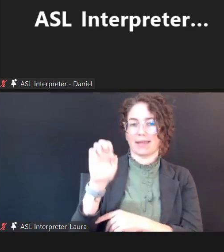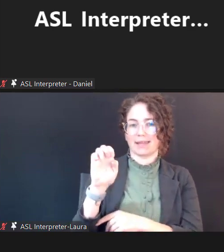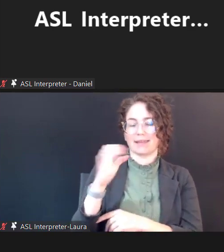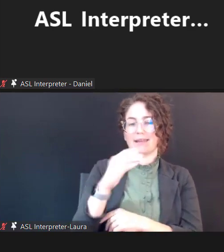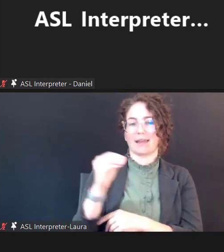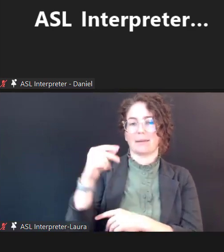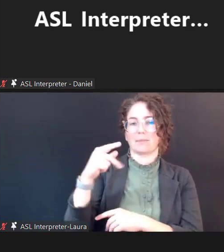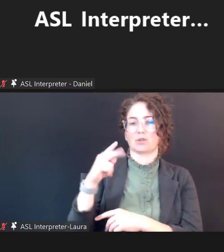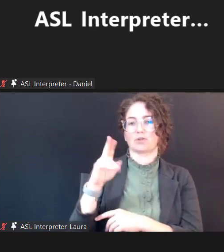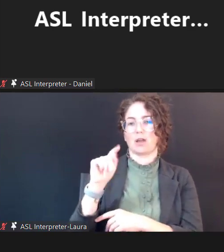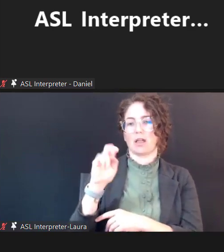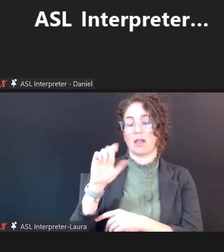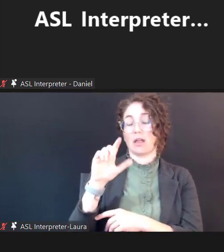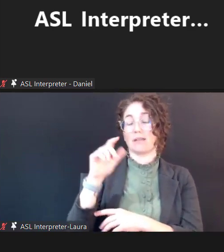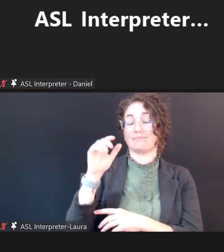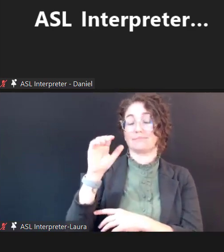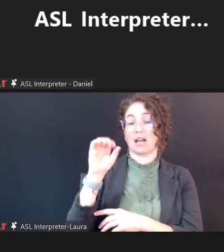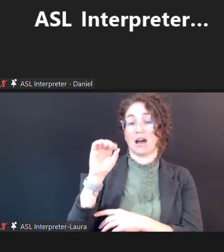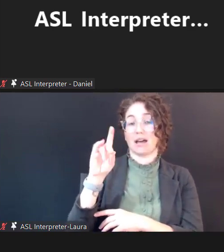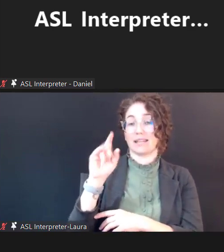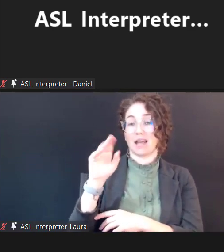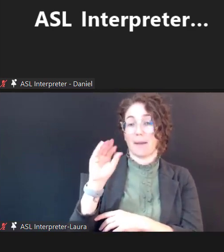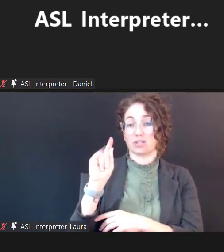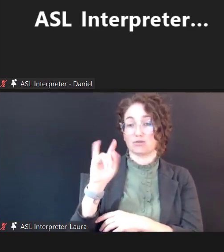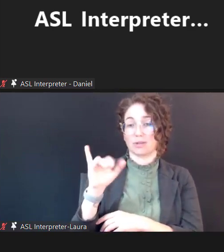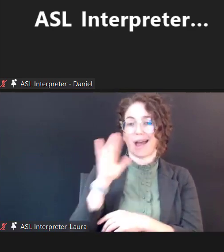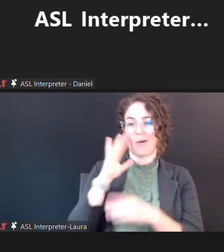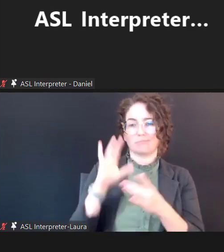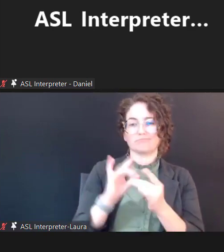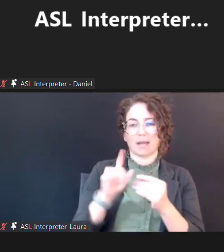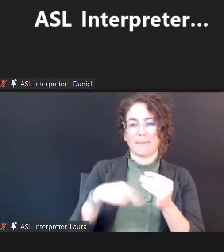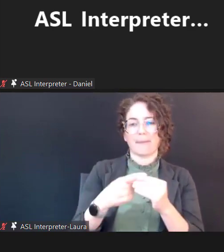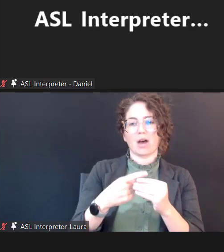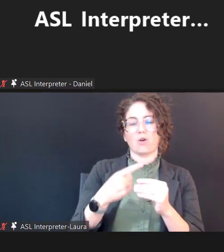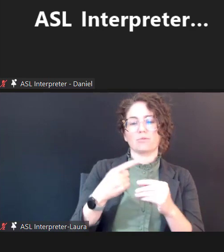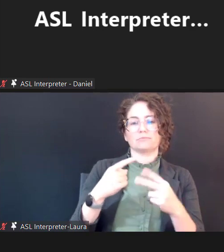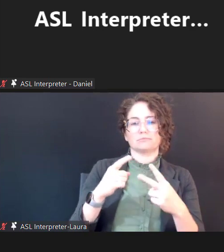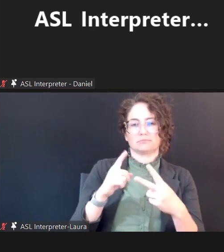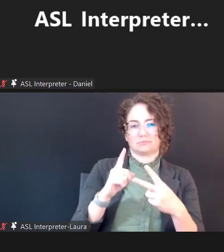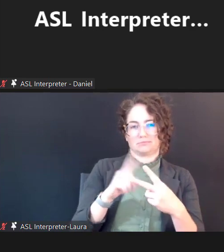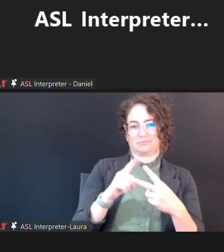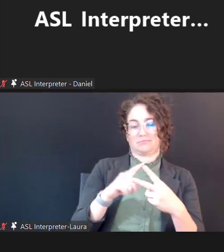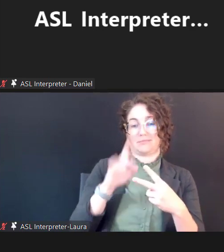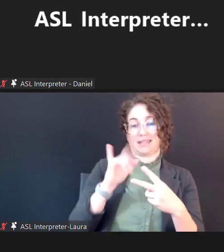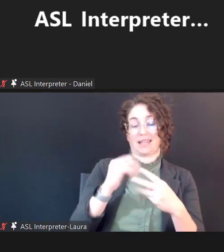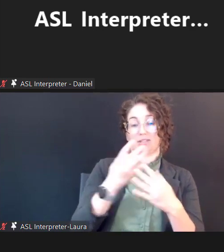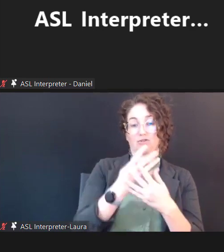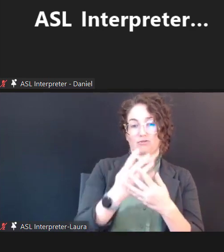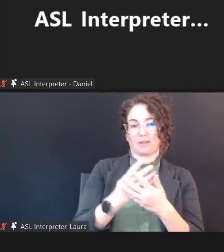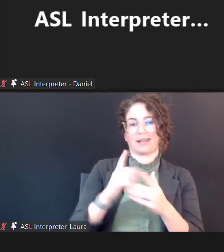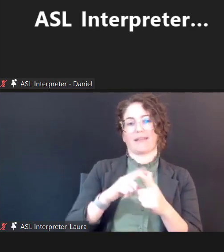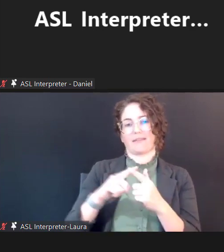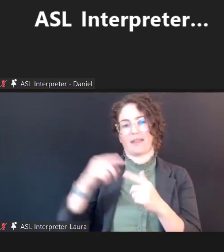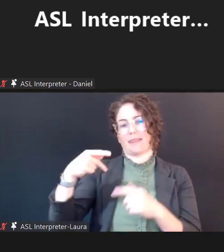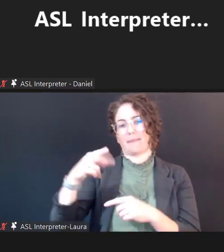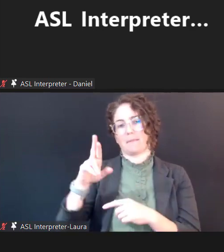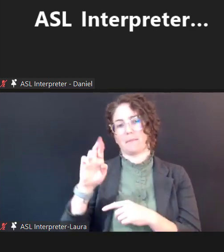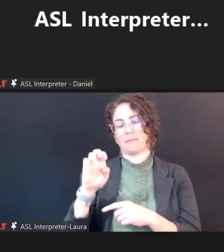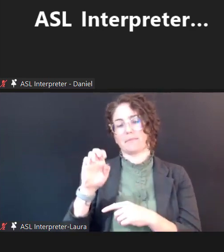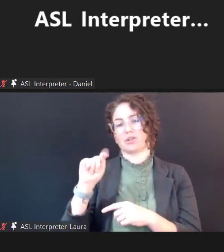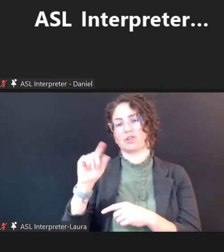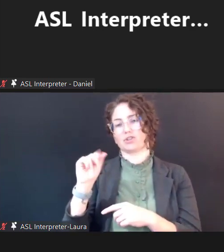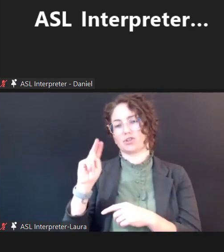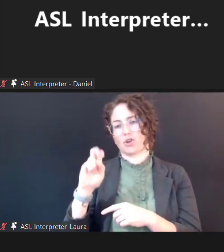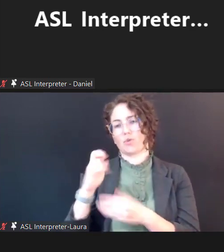audiometry, starting with an overview of the OAE screening process, followed by an overview of the pure tone